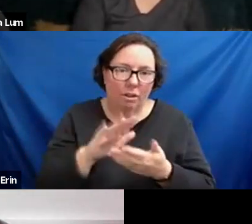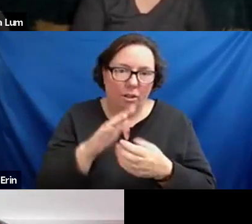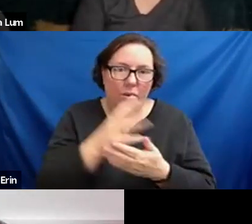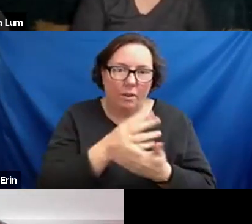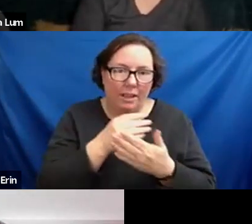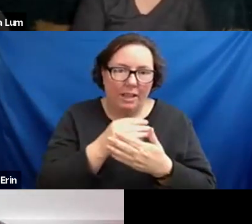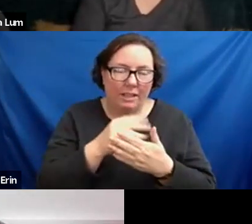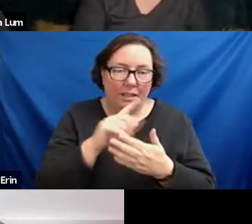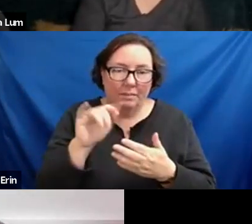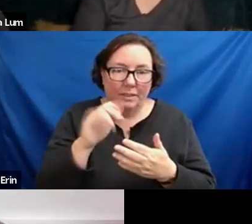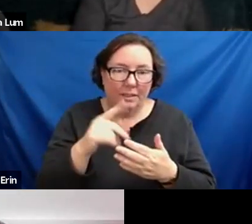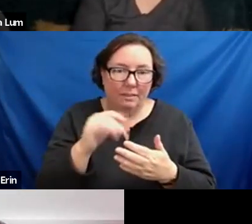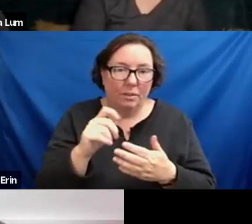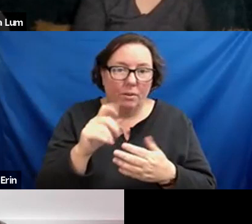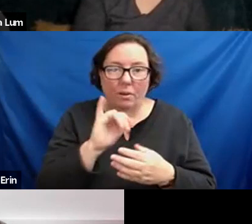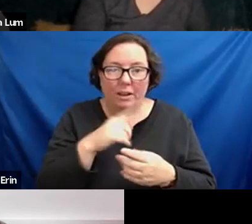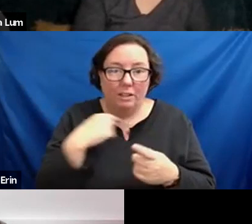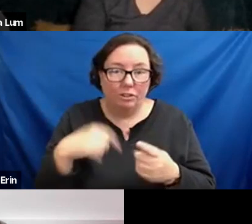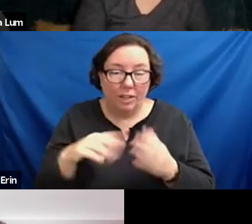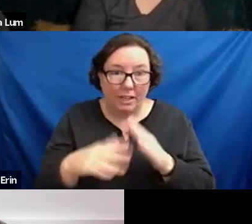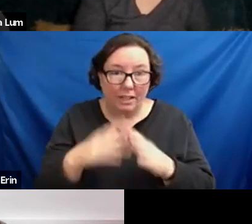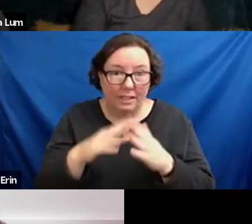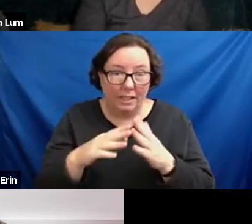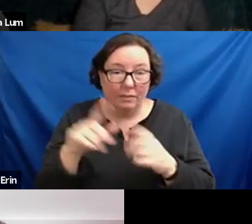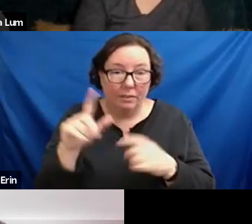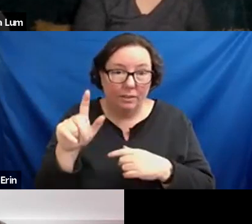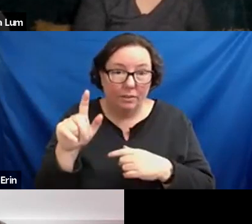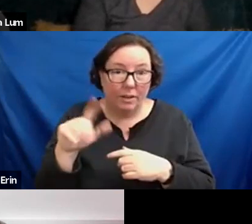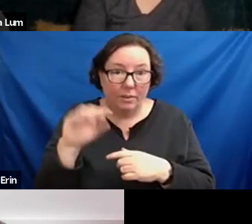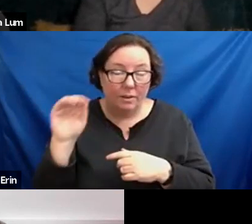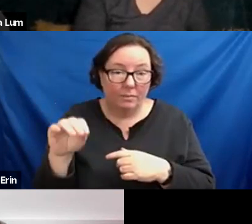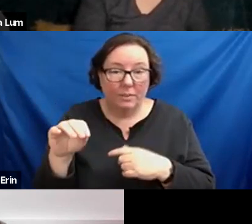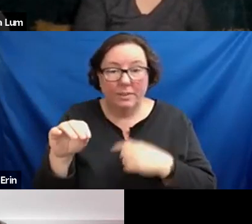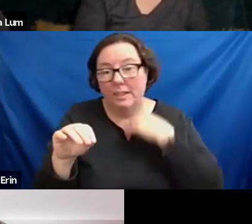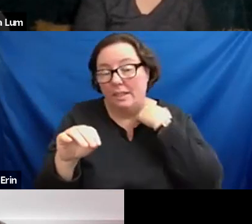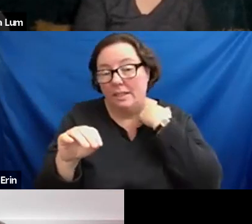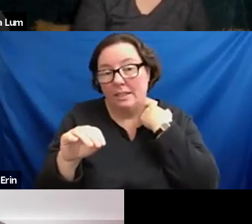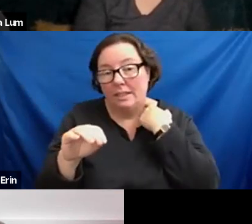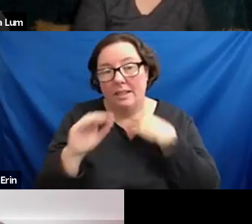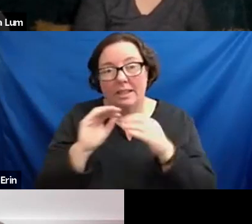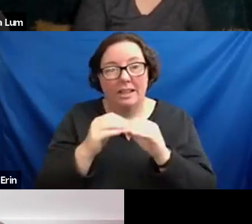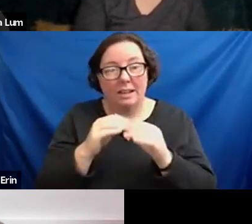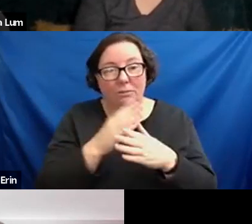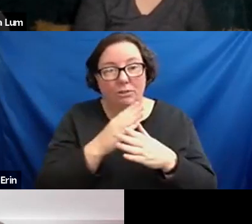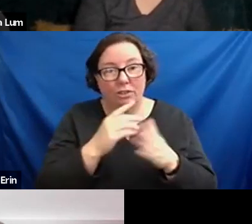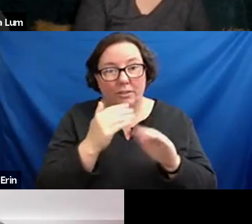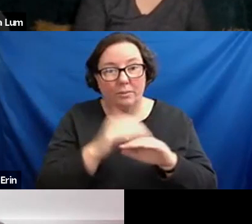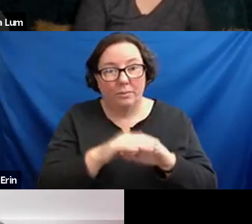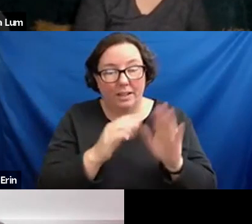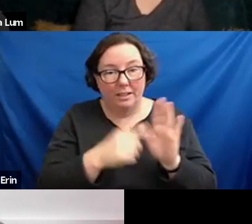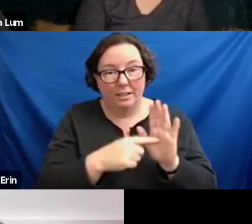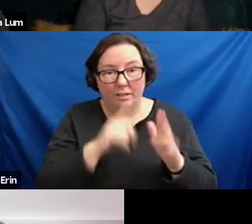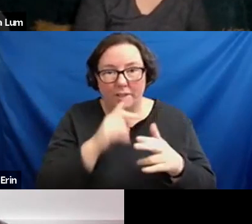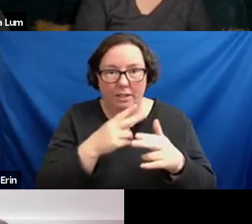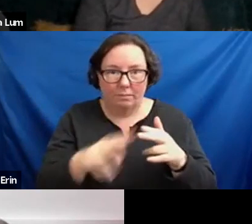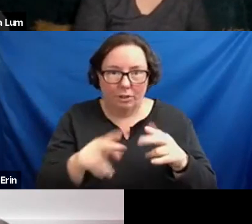codes, such as Chinatown, where 21%, the numbers were shared tonight very